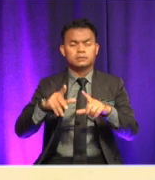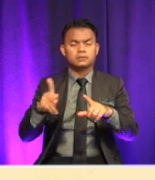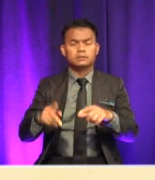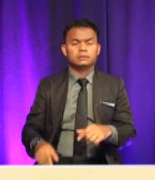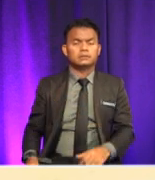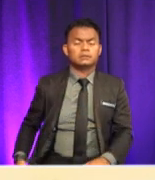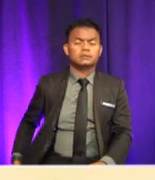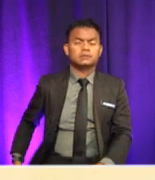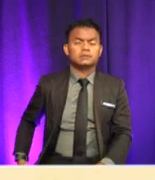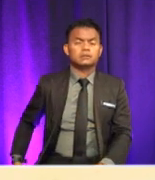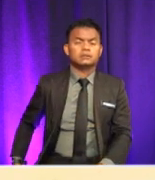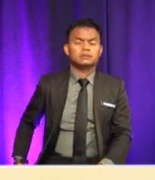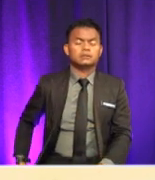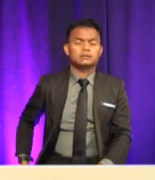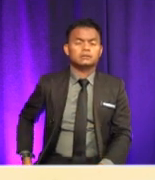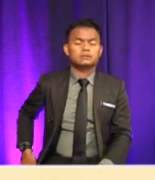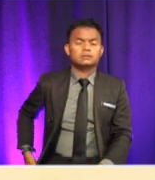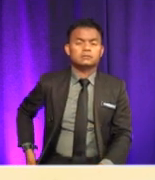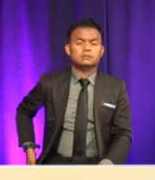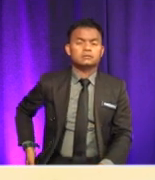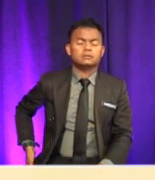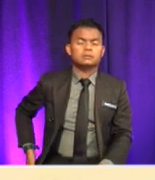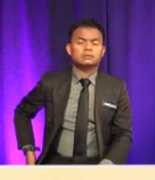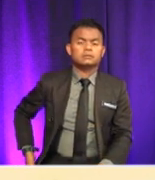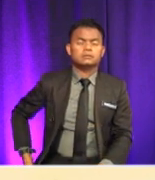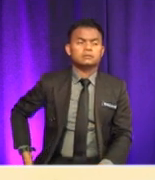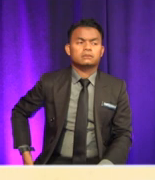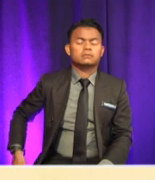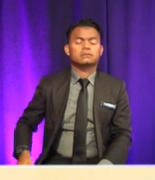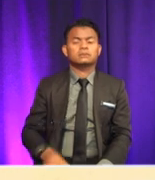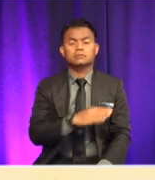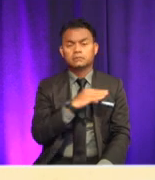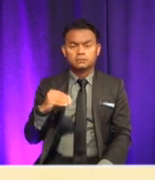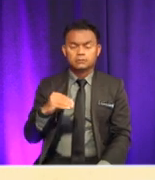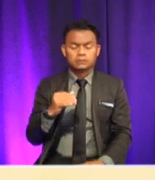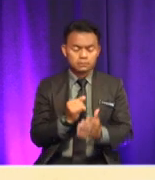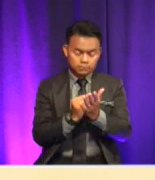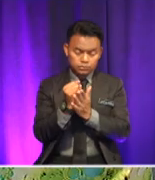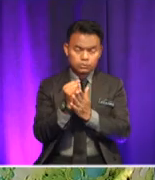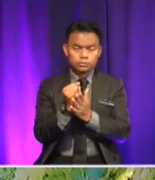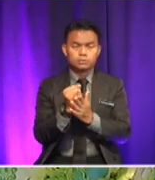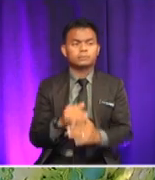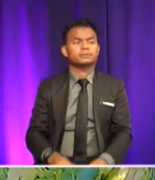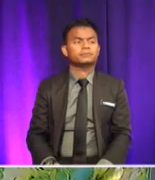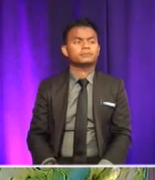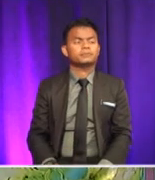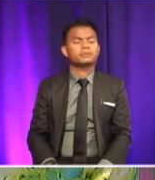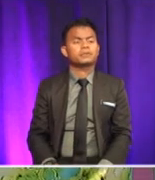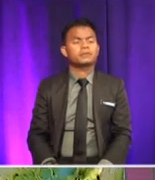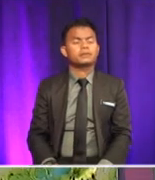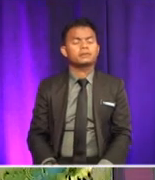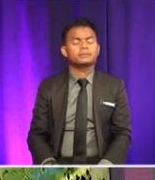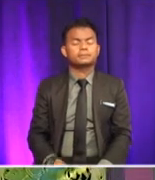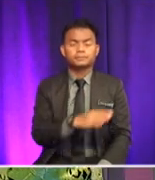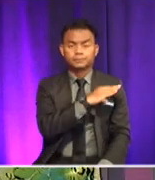break her spirit so that she would confess to her crime and admit that she was breaking the law. So this is from Lani's point of view. And